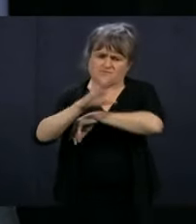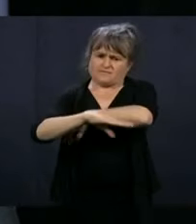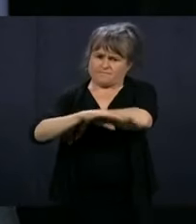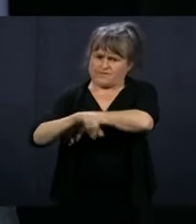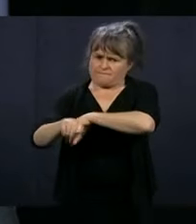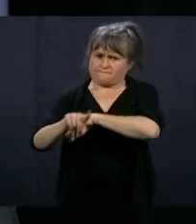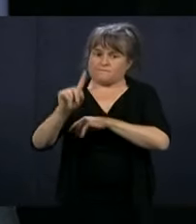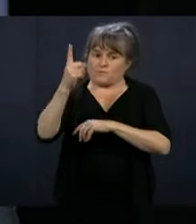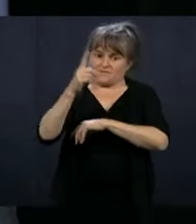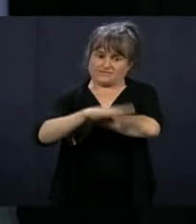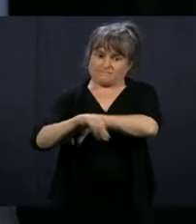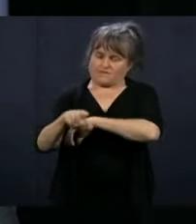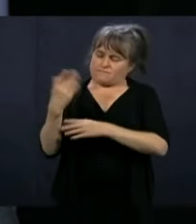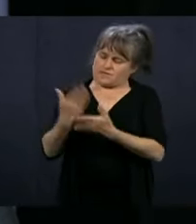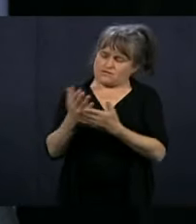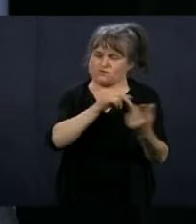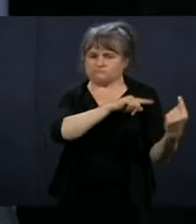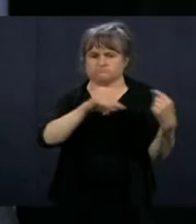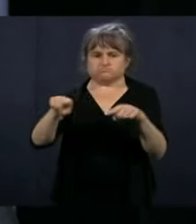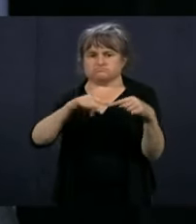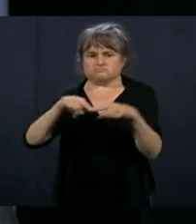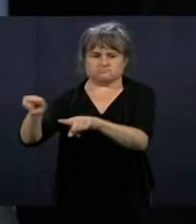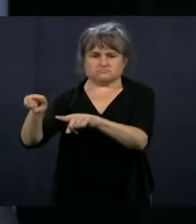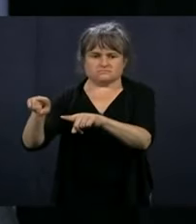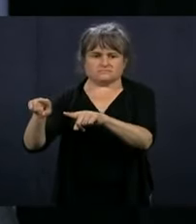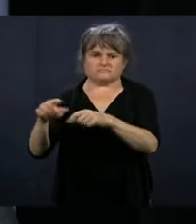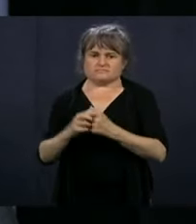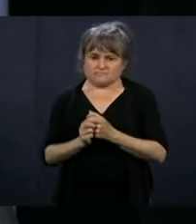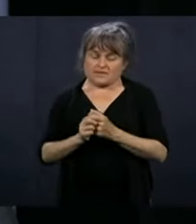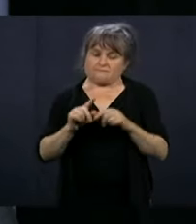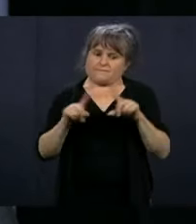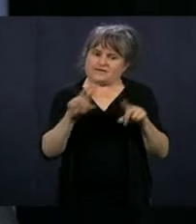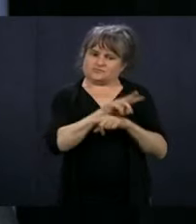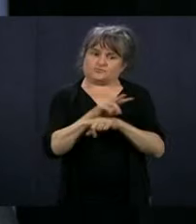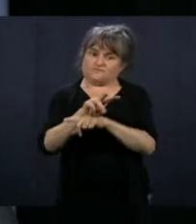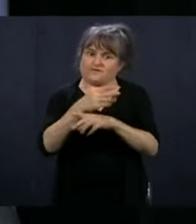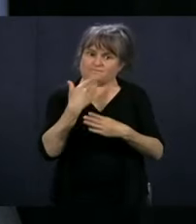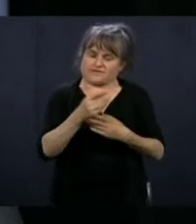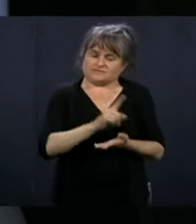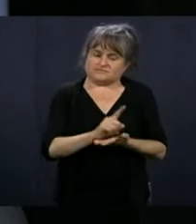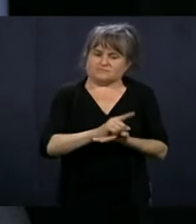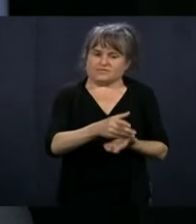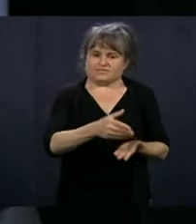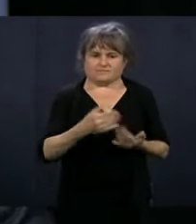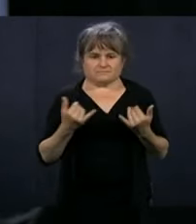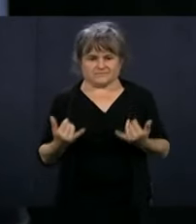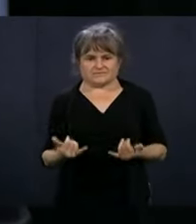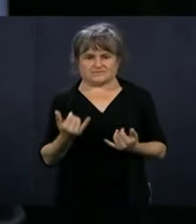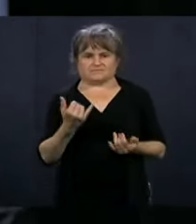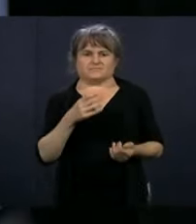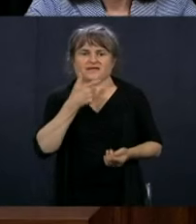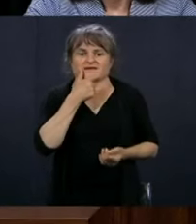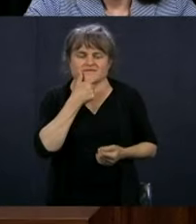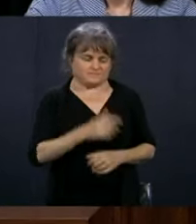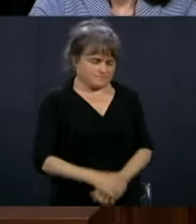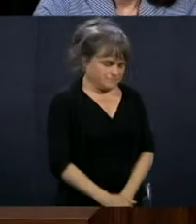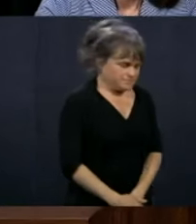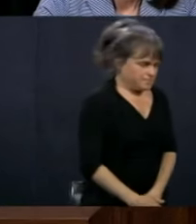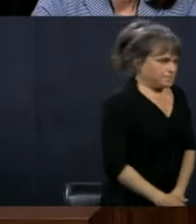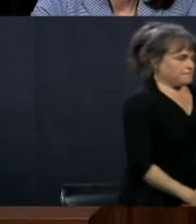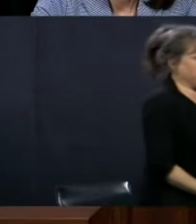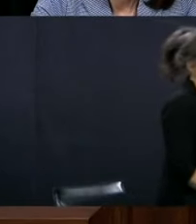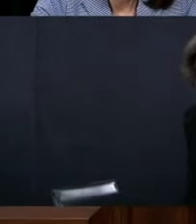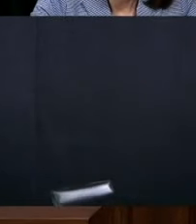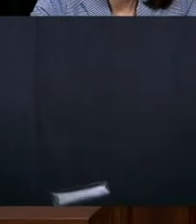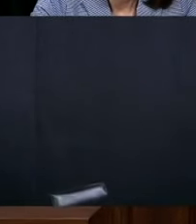on September the 1st, but at the same time, we will be following the situation very closely in the next few weeks. Merci. So time now for questions English. in English.